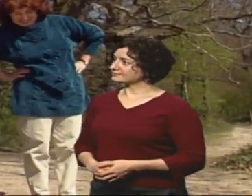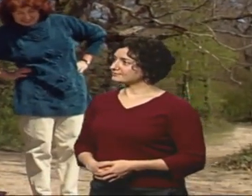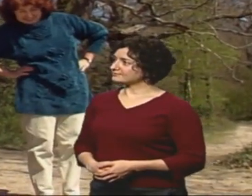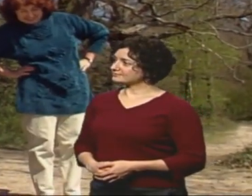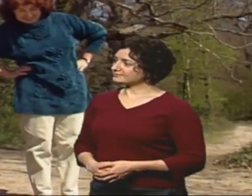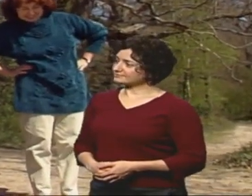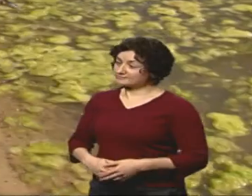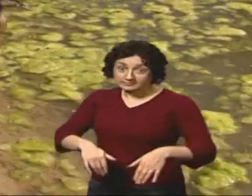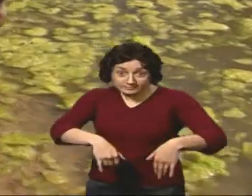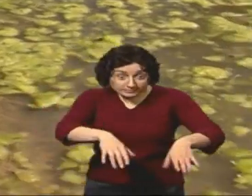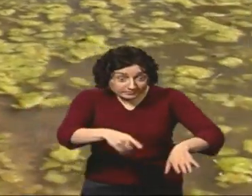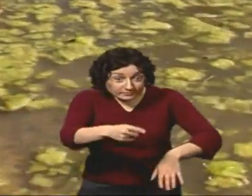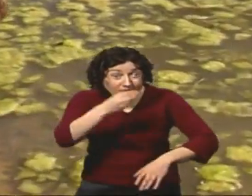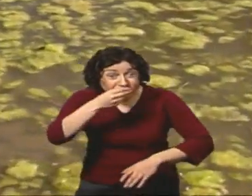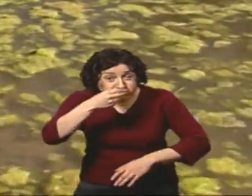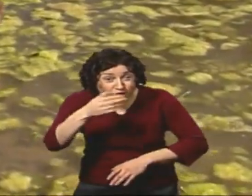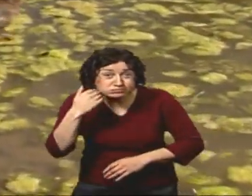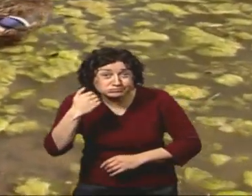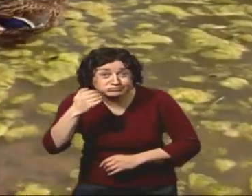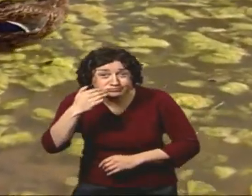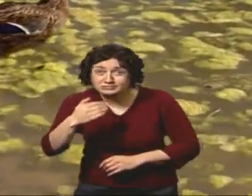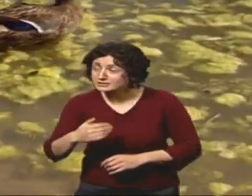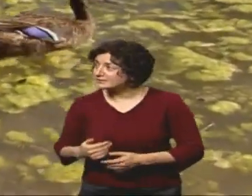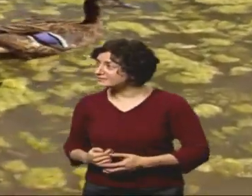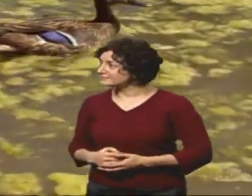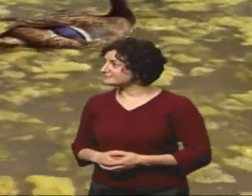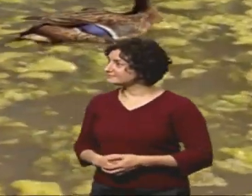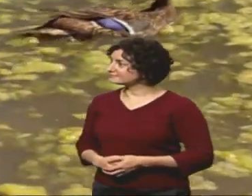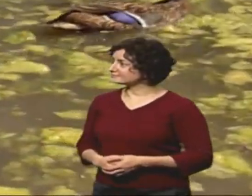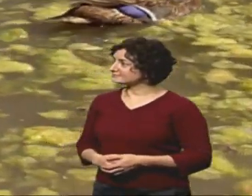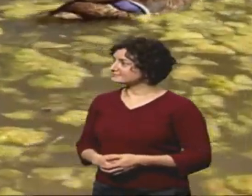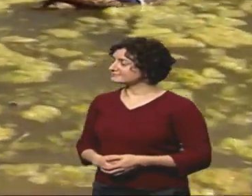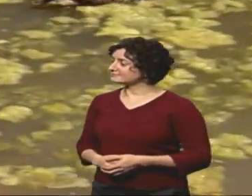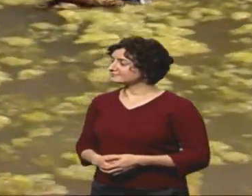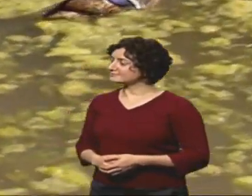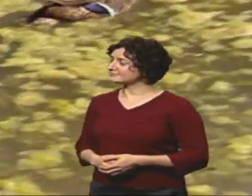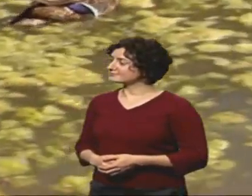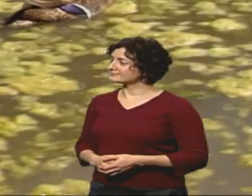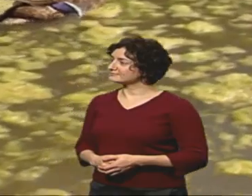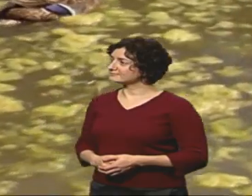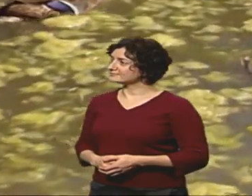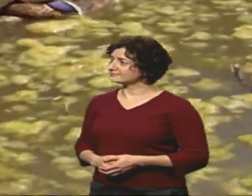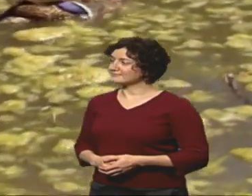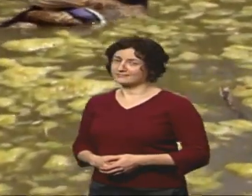there. That's it. Look at that. Free at last.